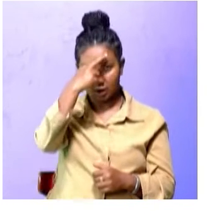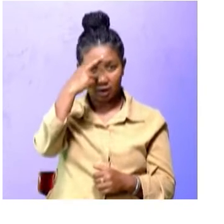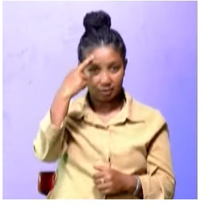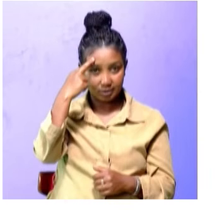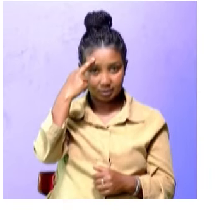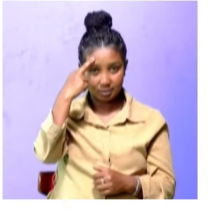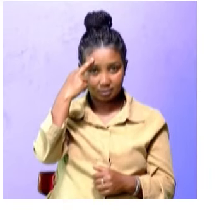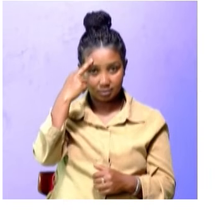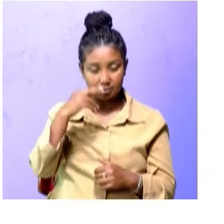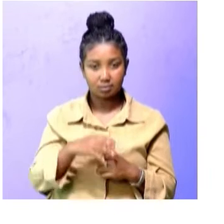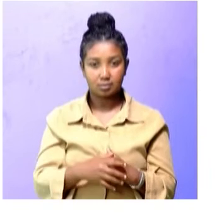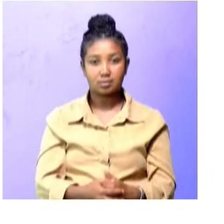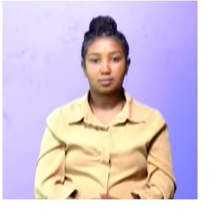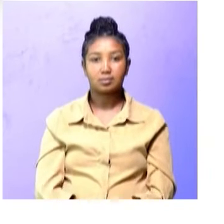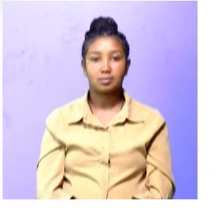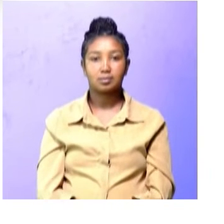because